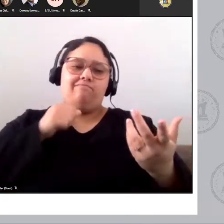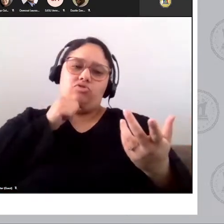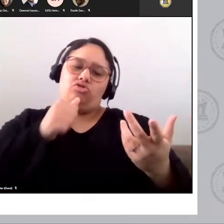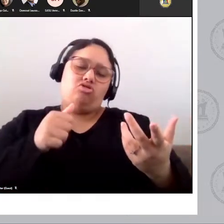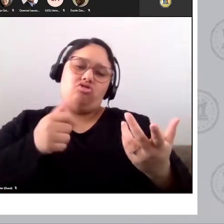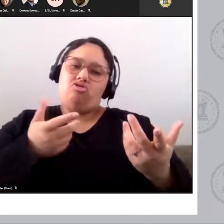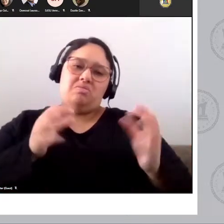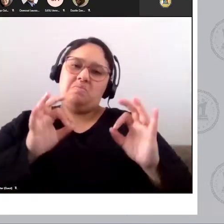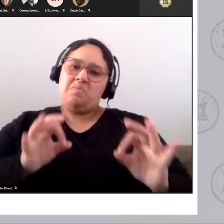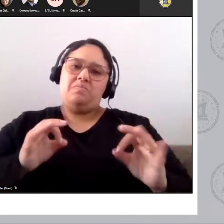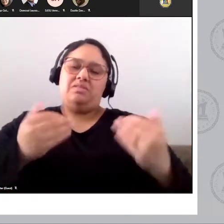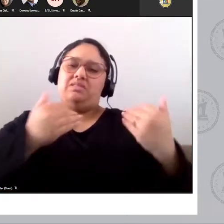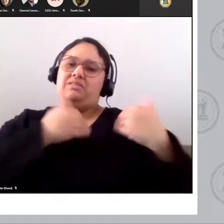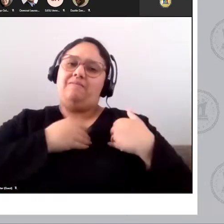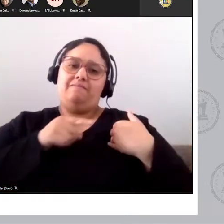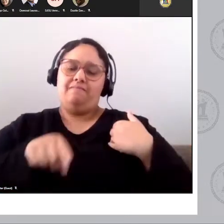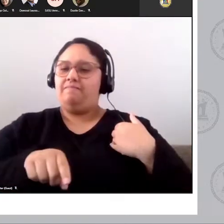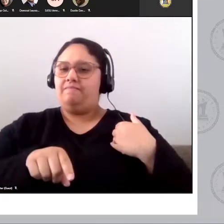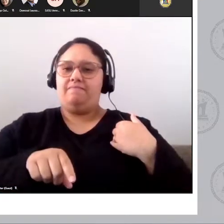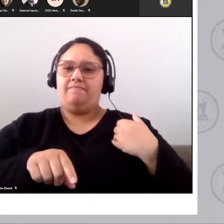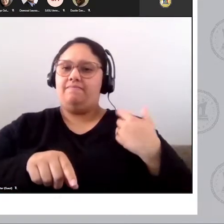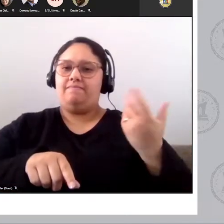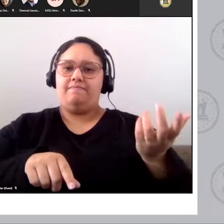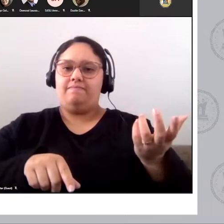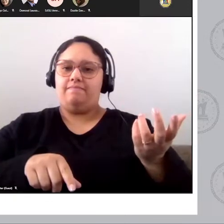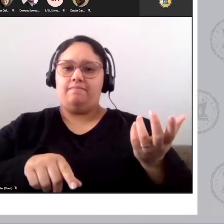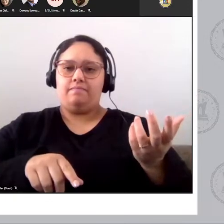area that is safe, but your